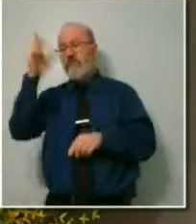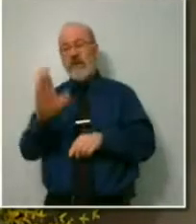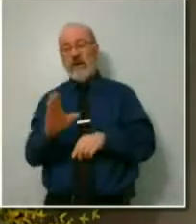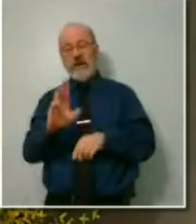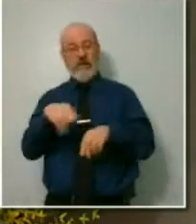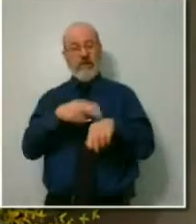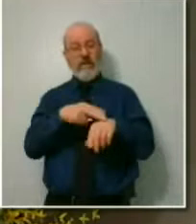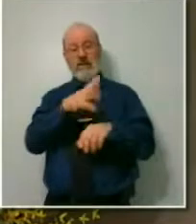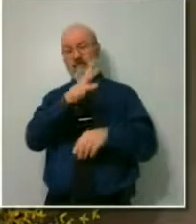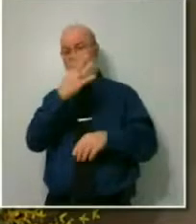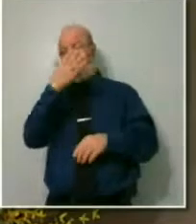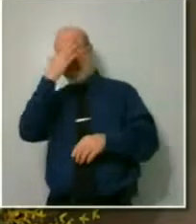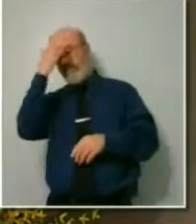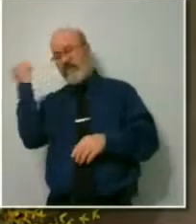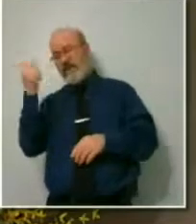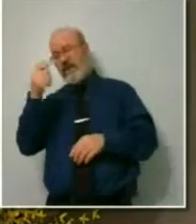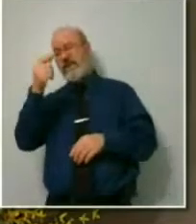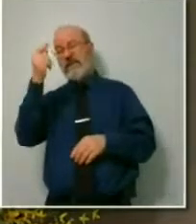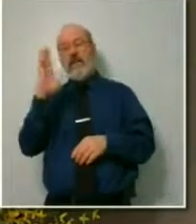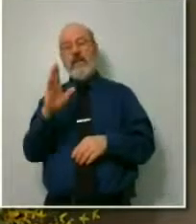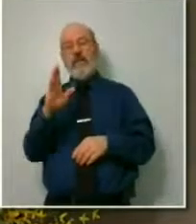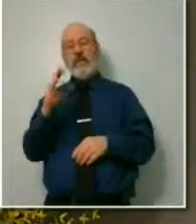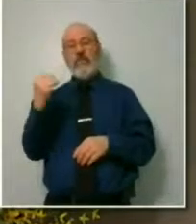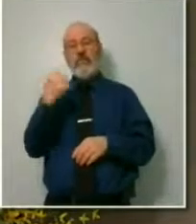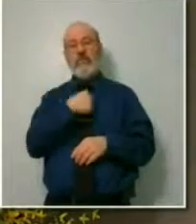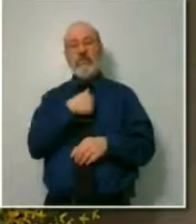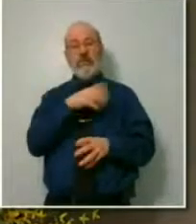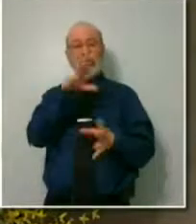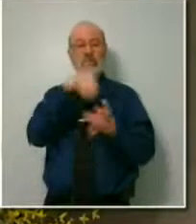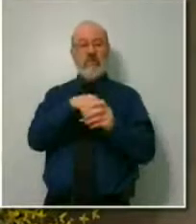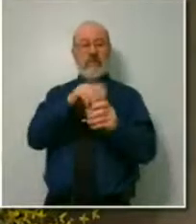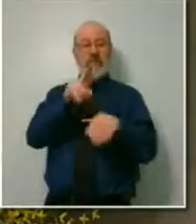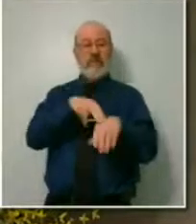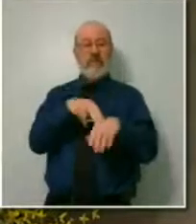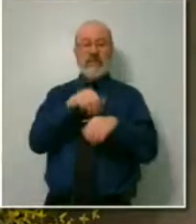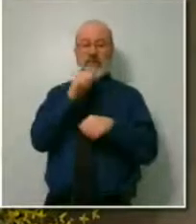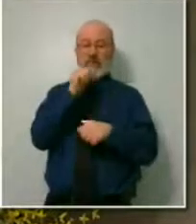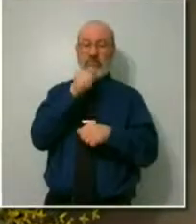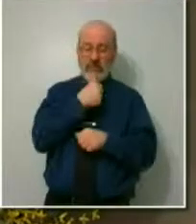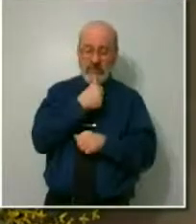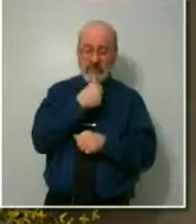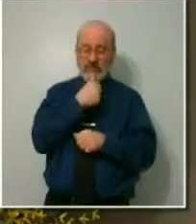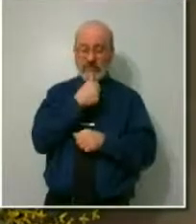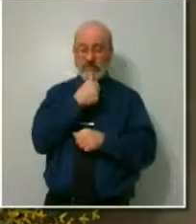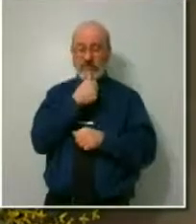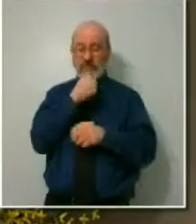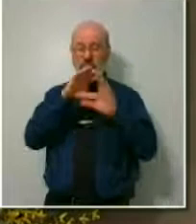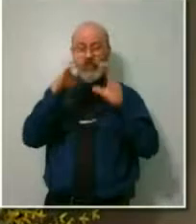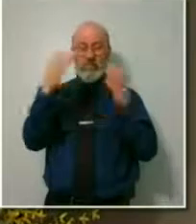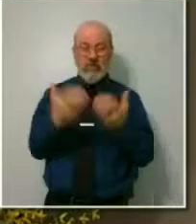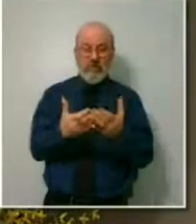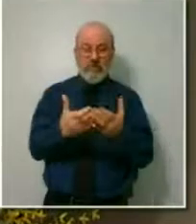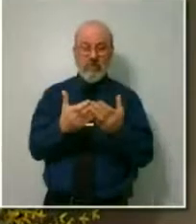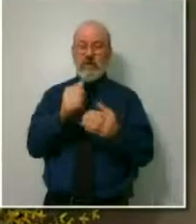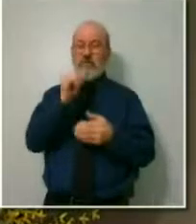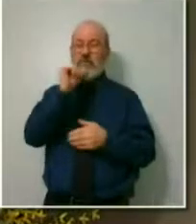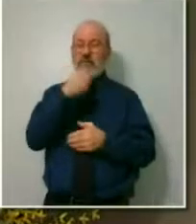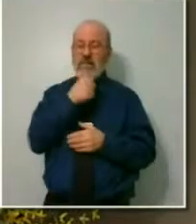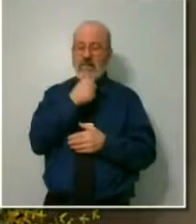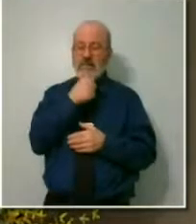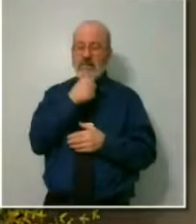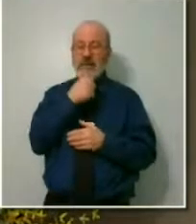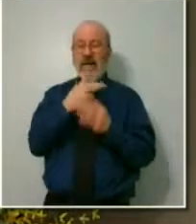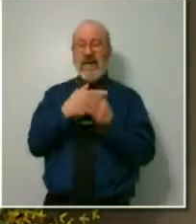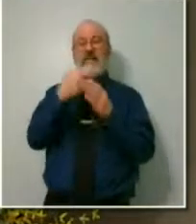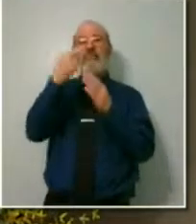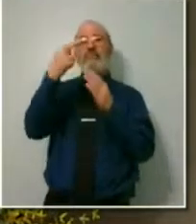forgets God. And so we are a part of a nation that's going to suffer. We're part of a world that's going to suffer as a consequence